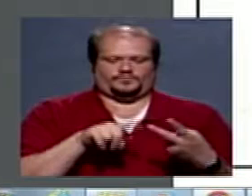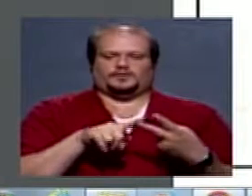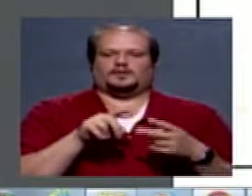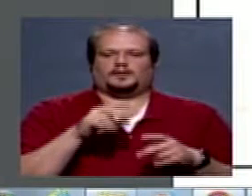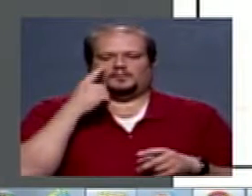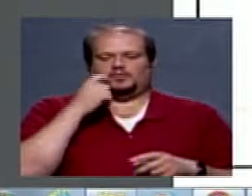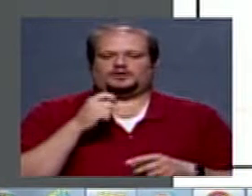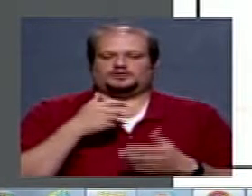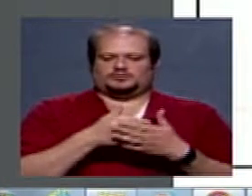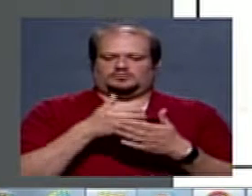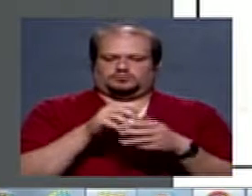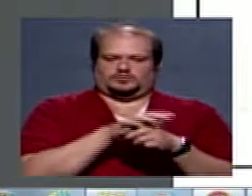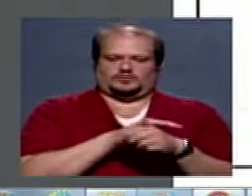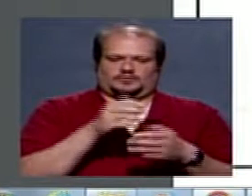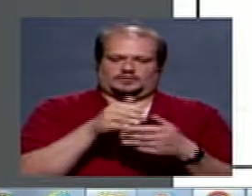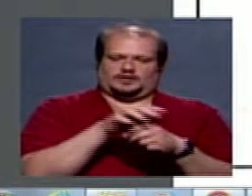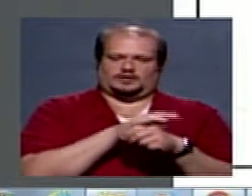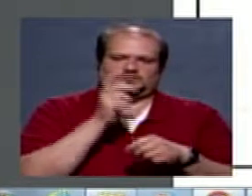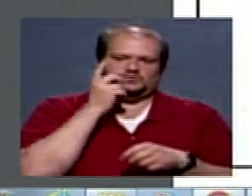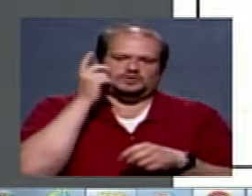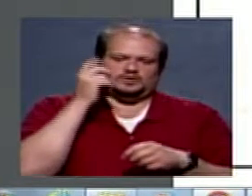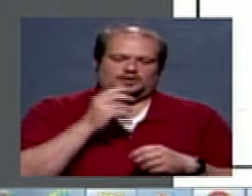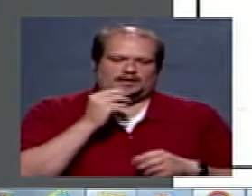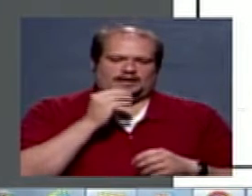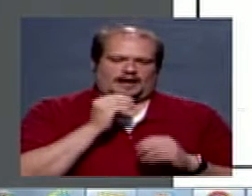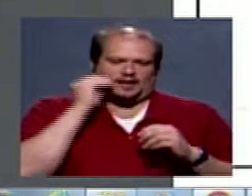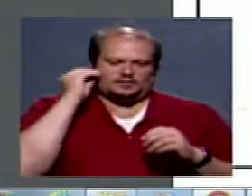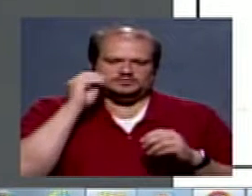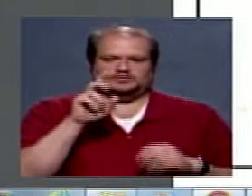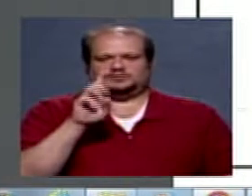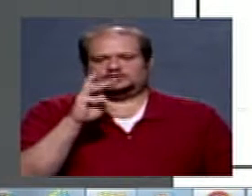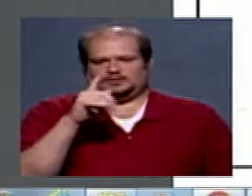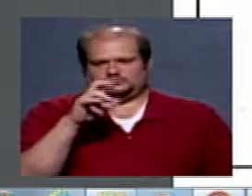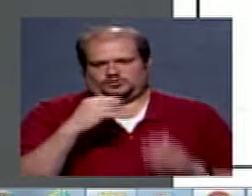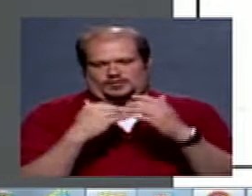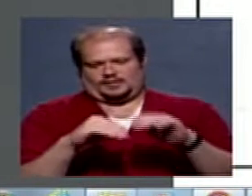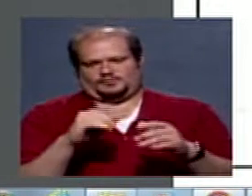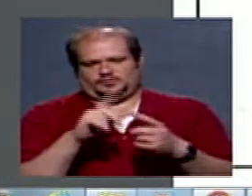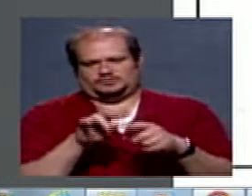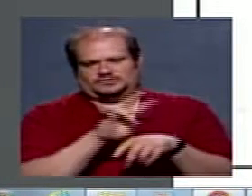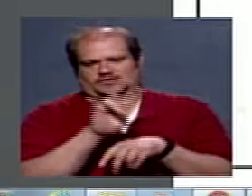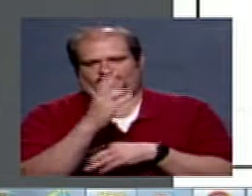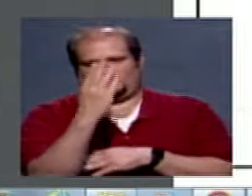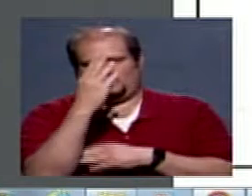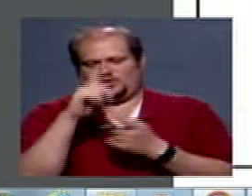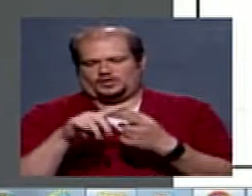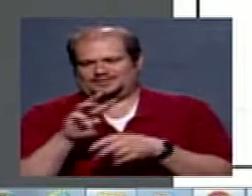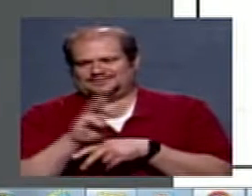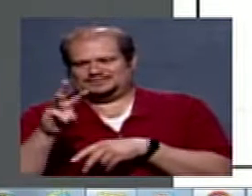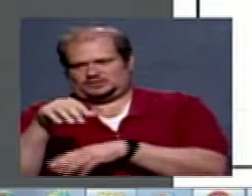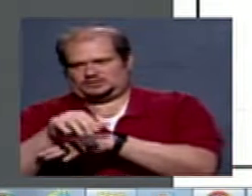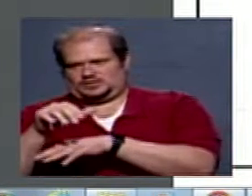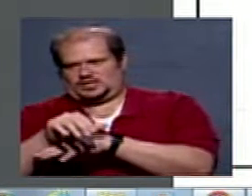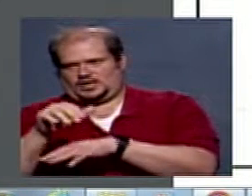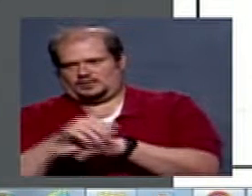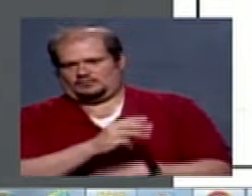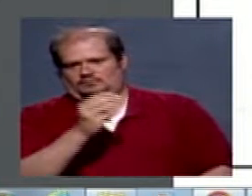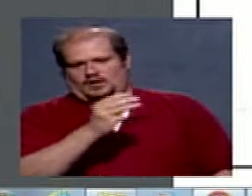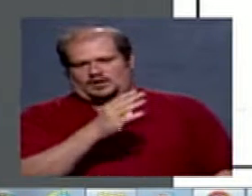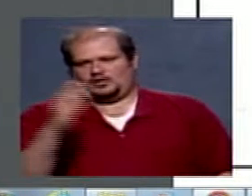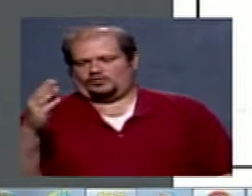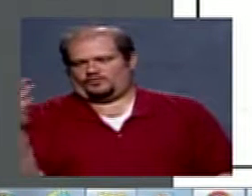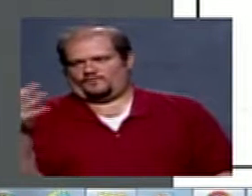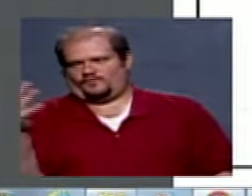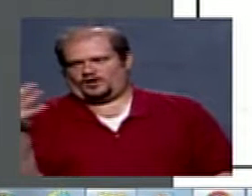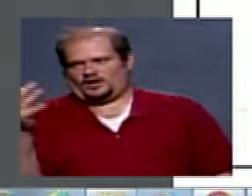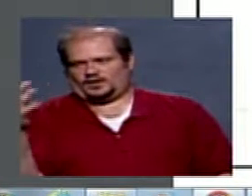due to the proximity of nearby residences, dumpster service hours should be limited to 7 a.m. to 6 p.m. Monday through